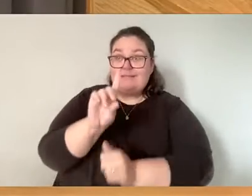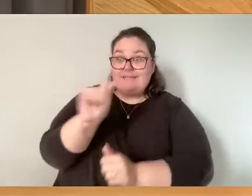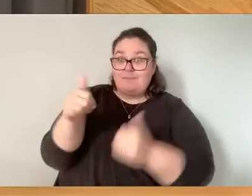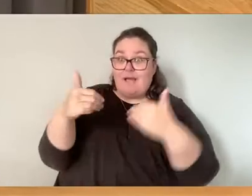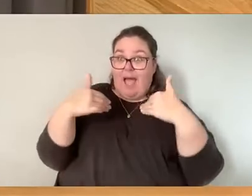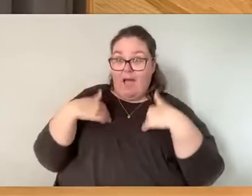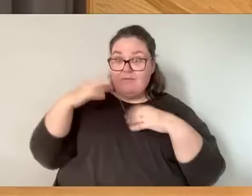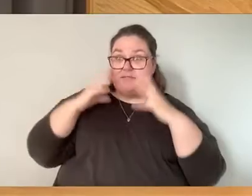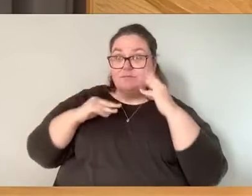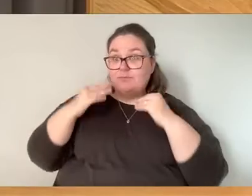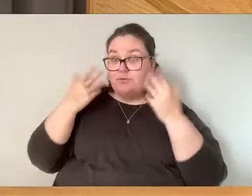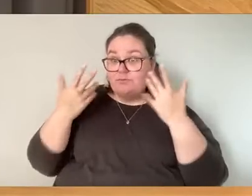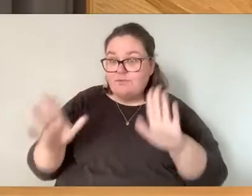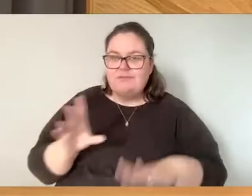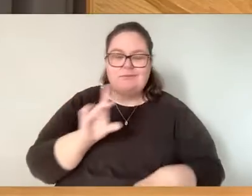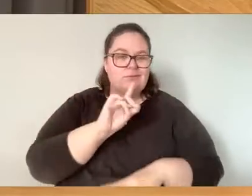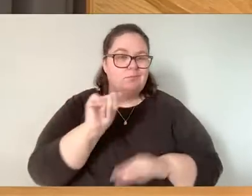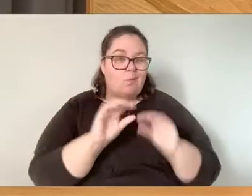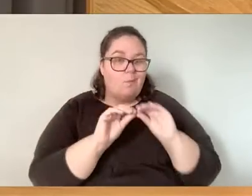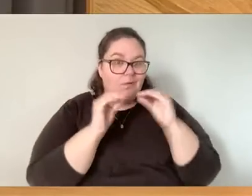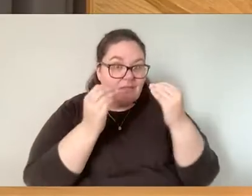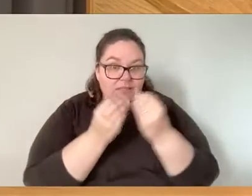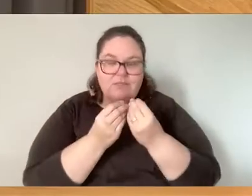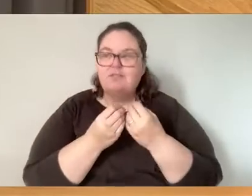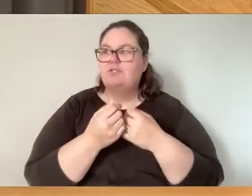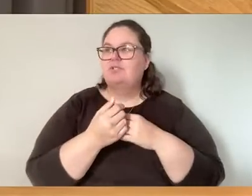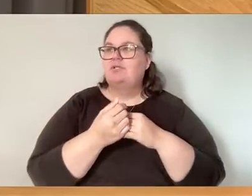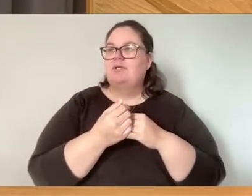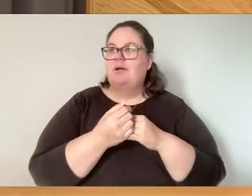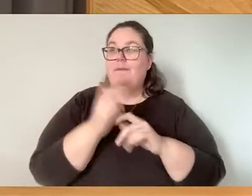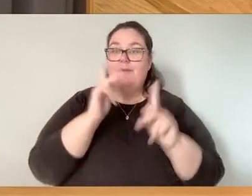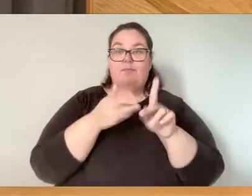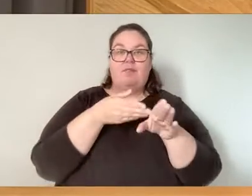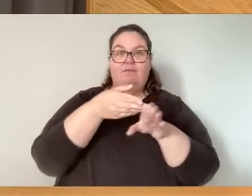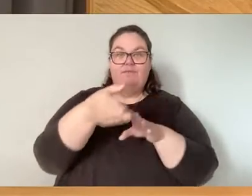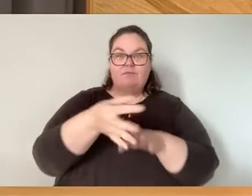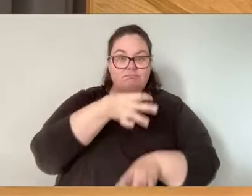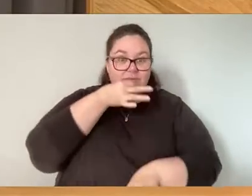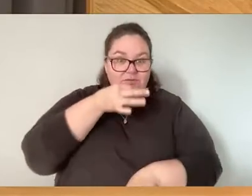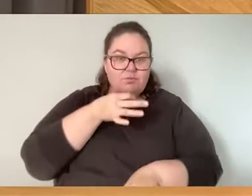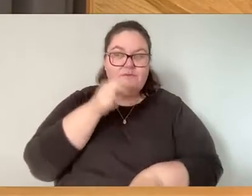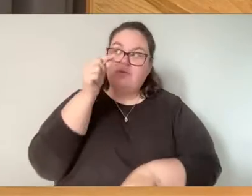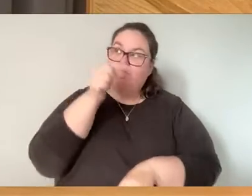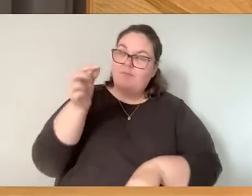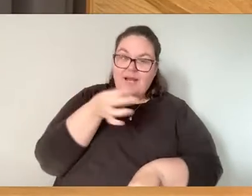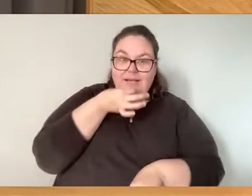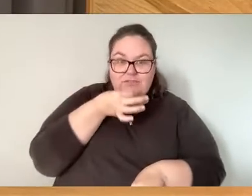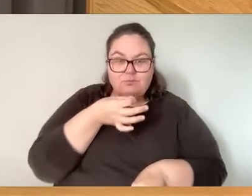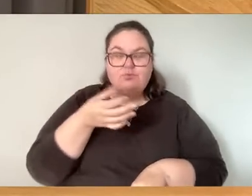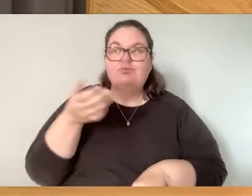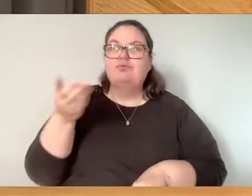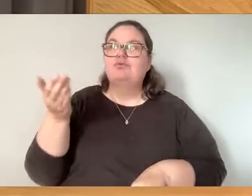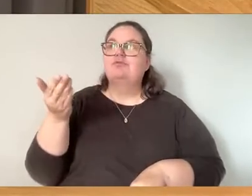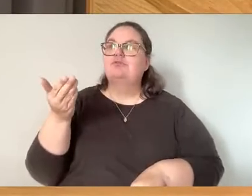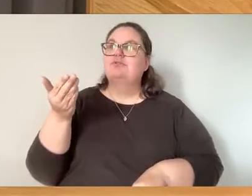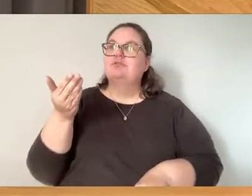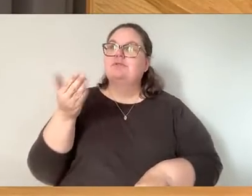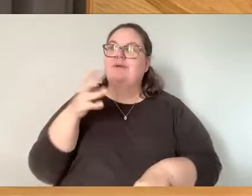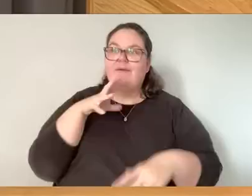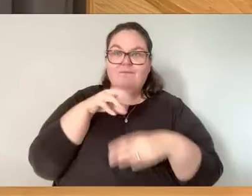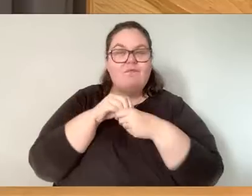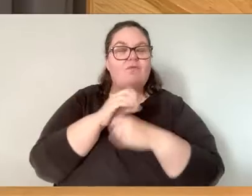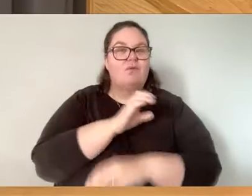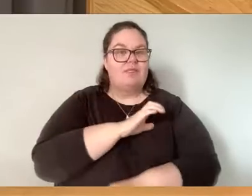disability organizations, you know, experts in the field, government experts involved in these committees, so we develop the best